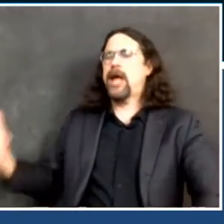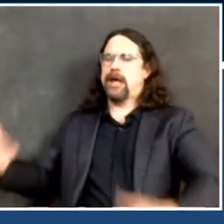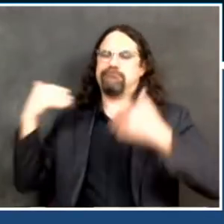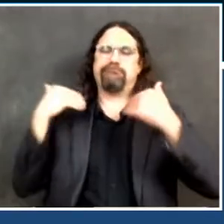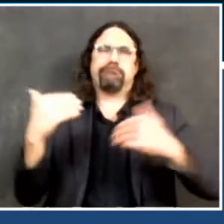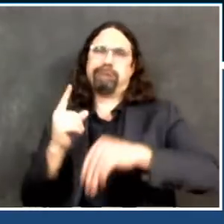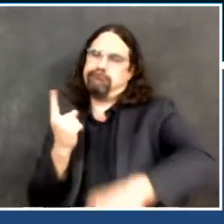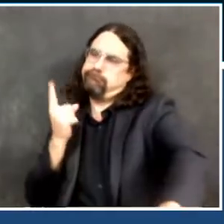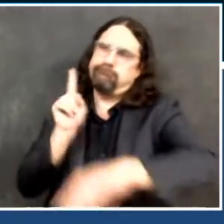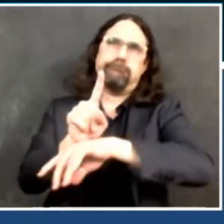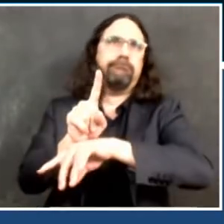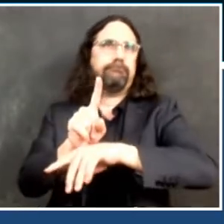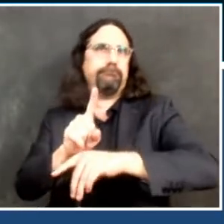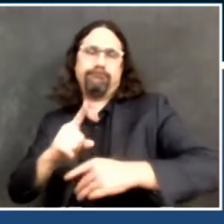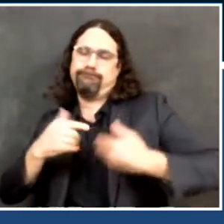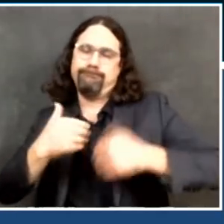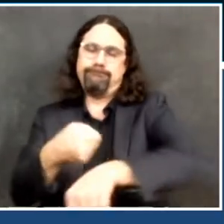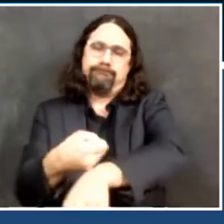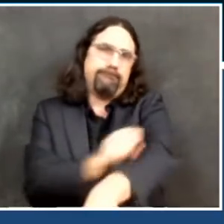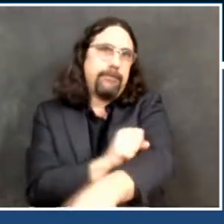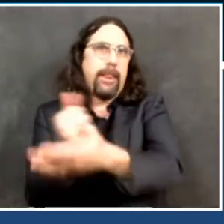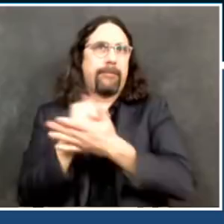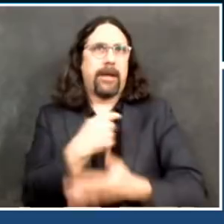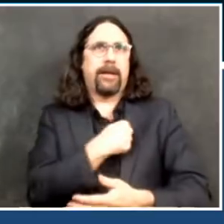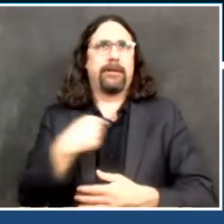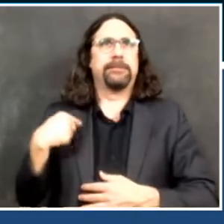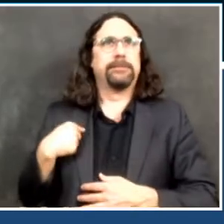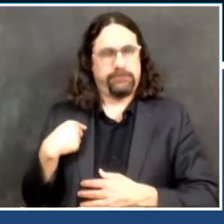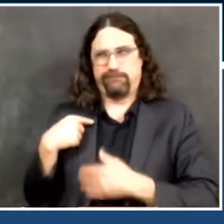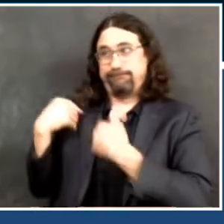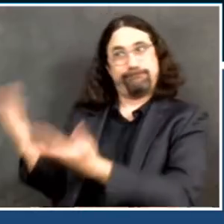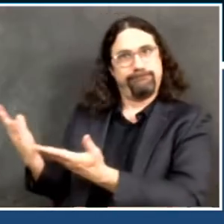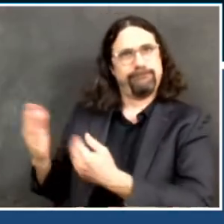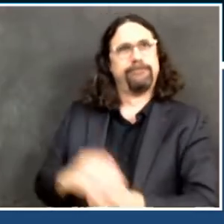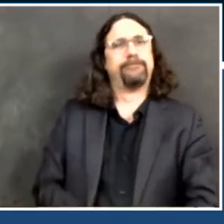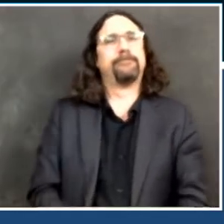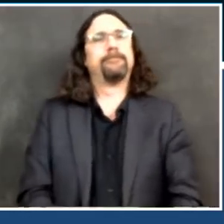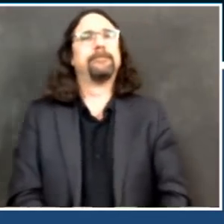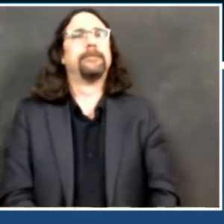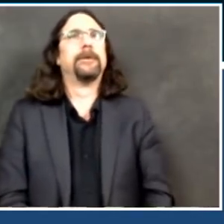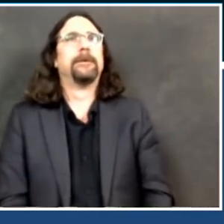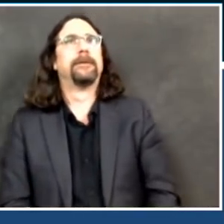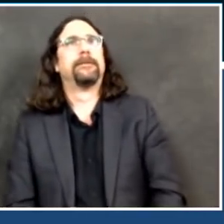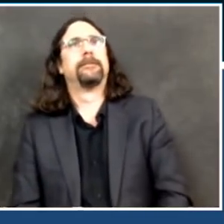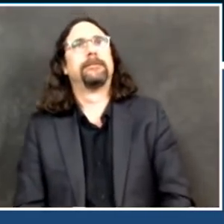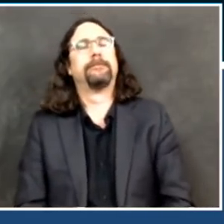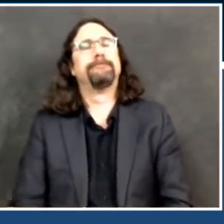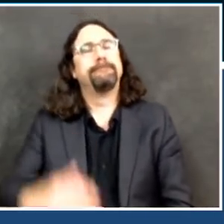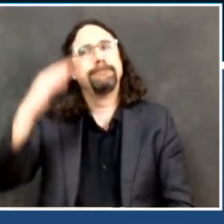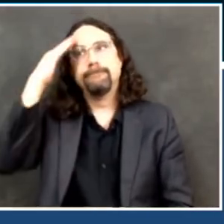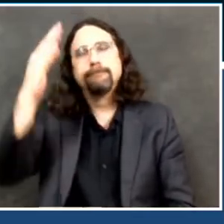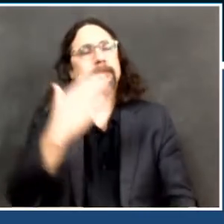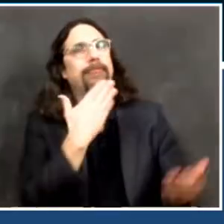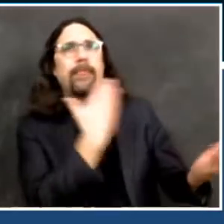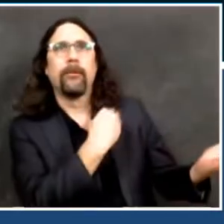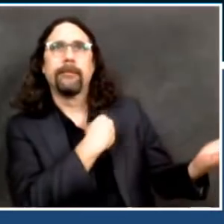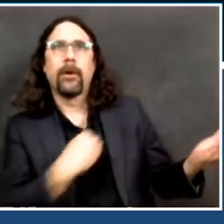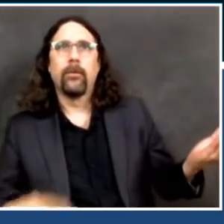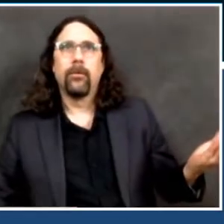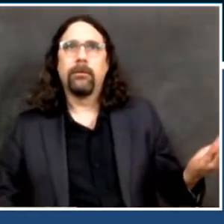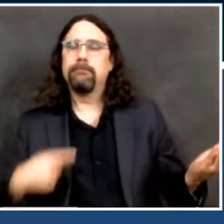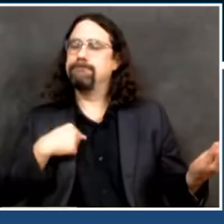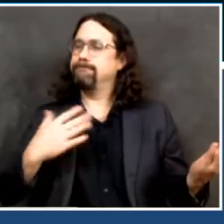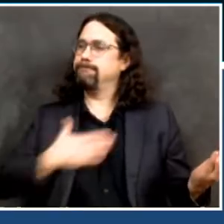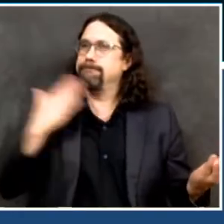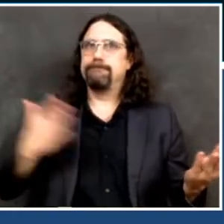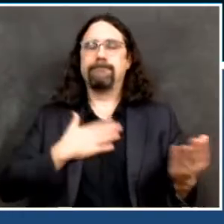serve New Yorkers in this capacity. We are facing a difficult but important challenge right now, feeding New Yorkers and also maintaining